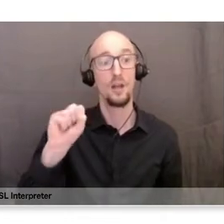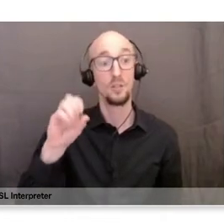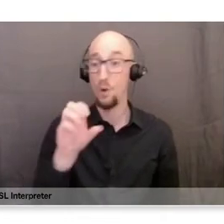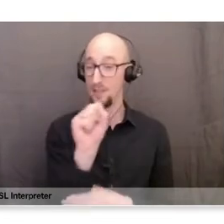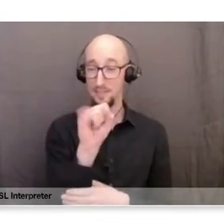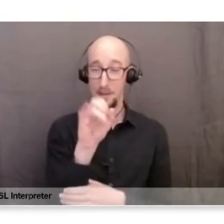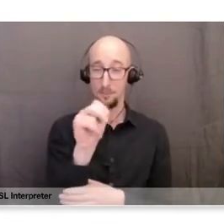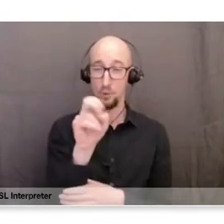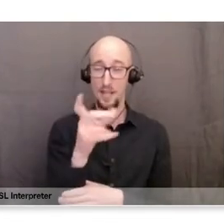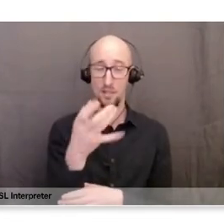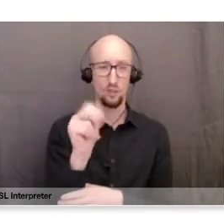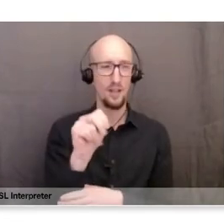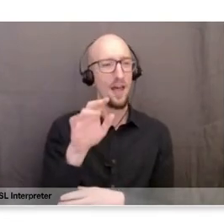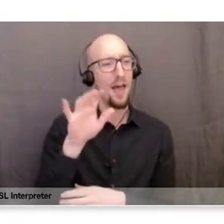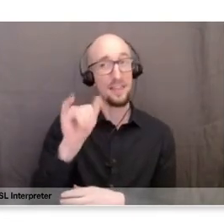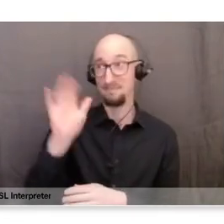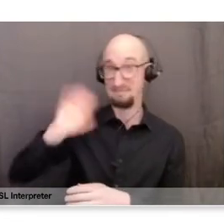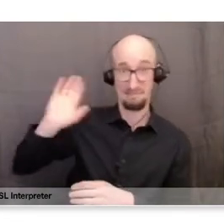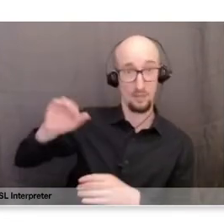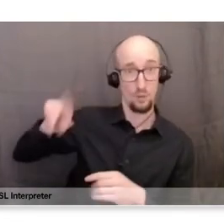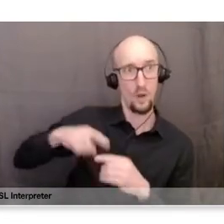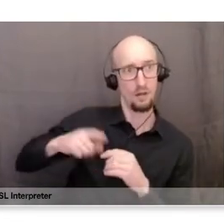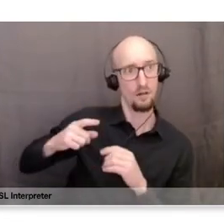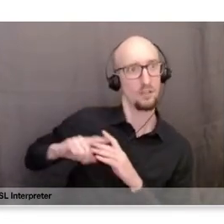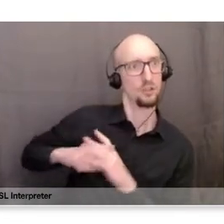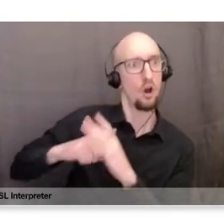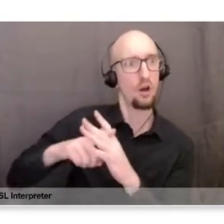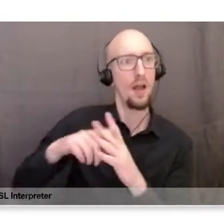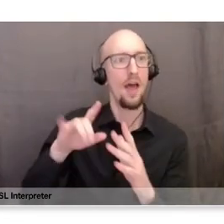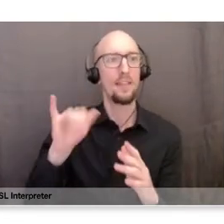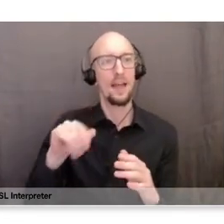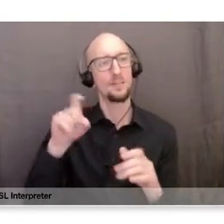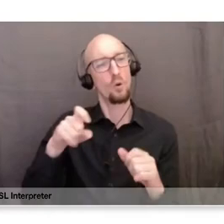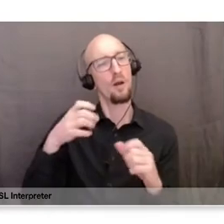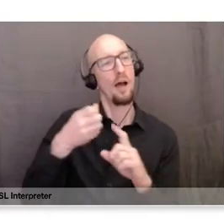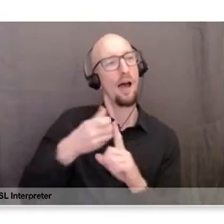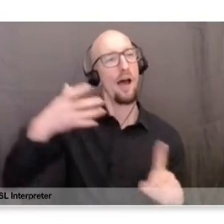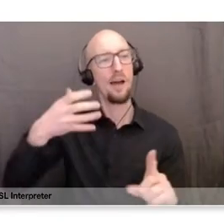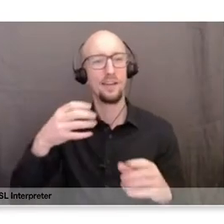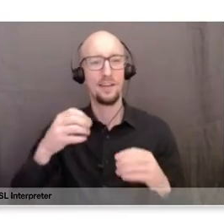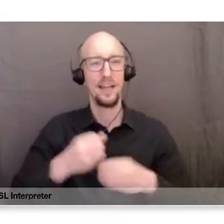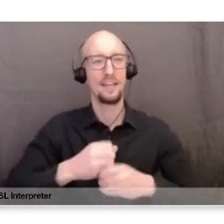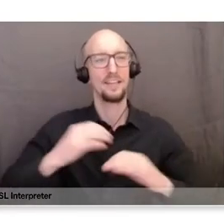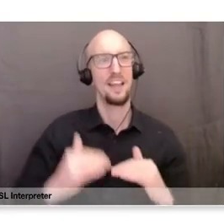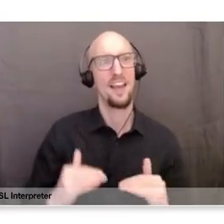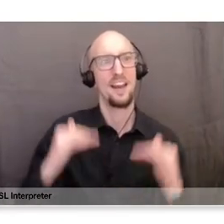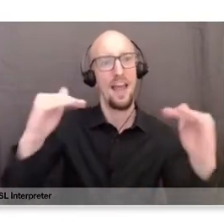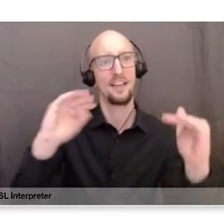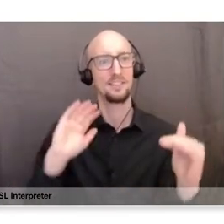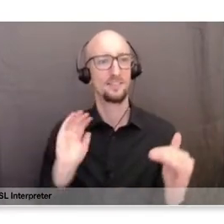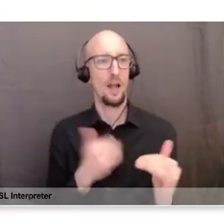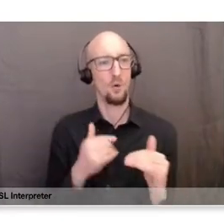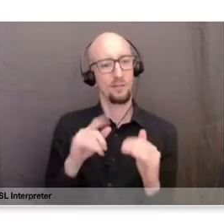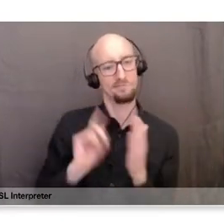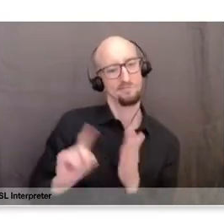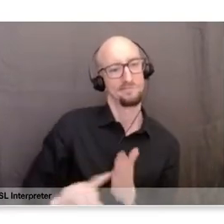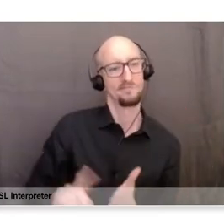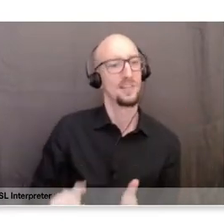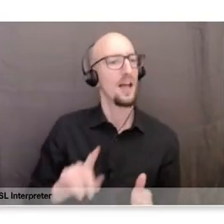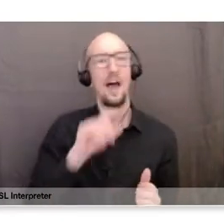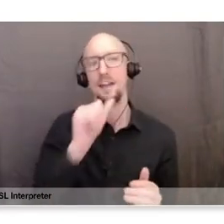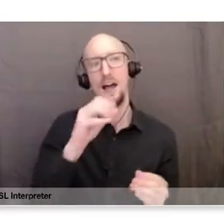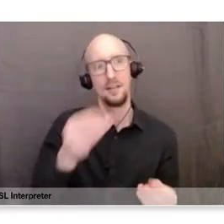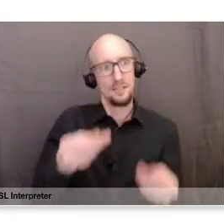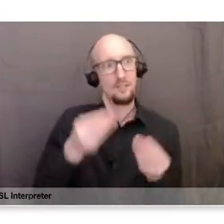enhancing and not really generative of new discoveries. There's the awkwardness, philosophical